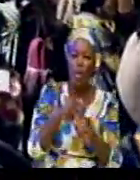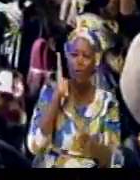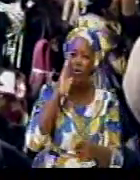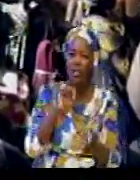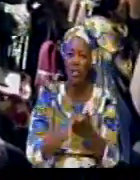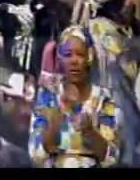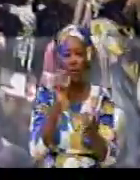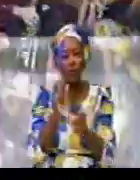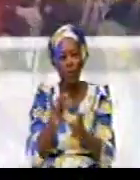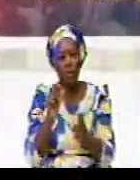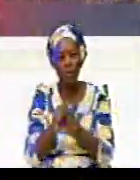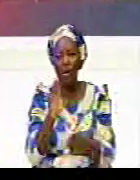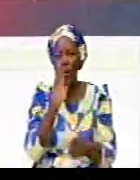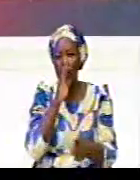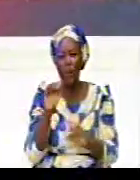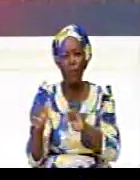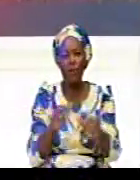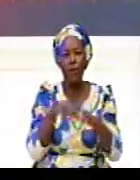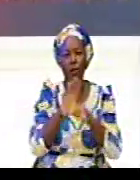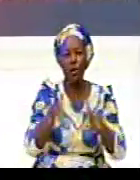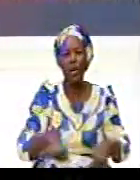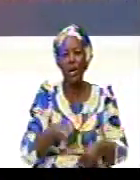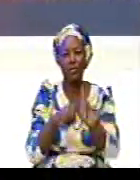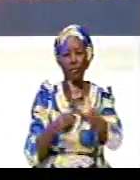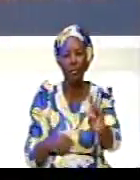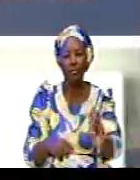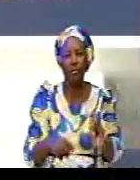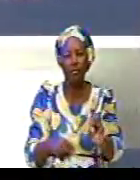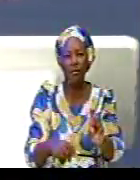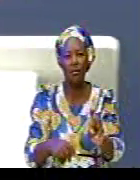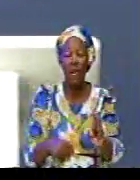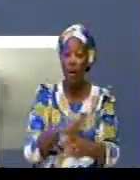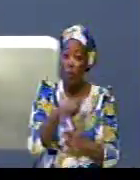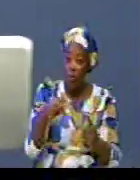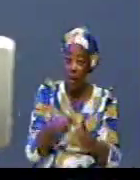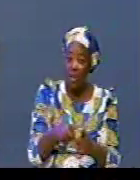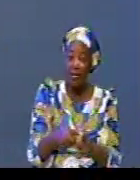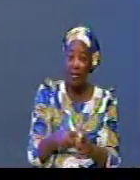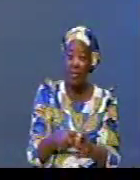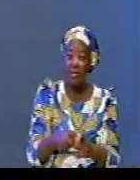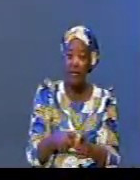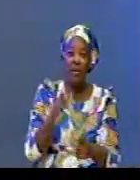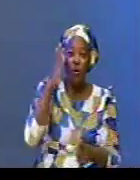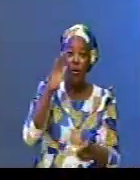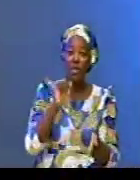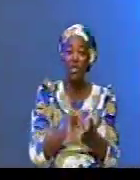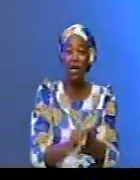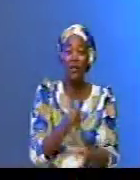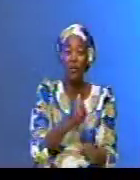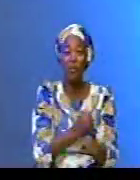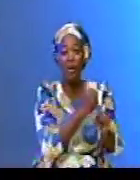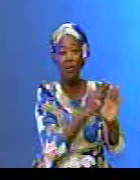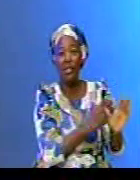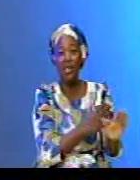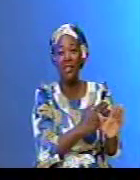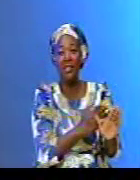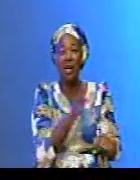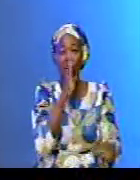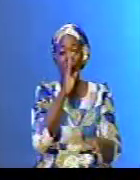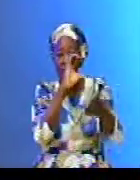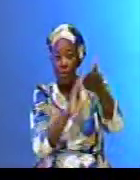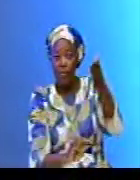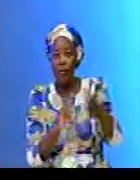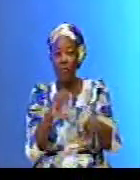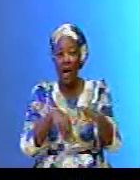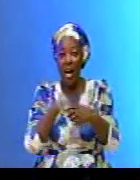The question I want to ask is this: when will that word be performed in your life?